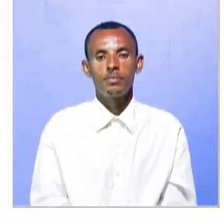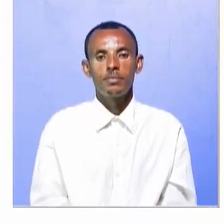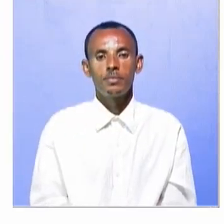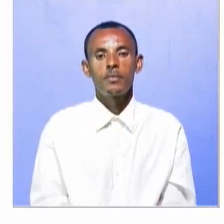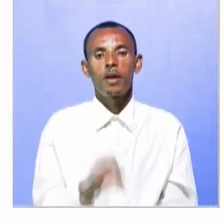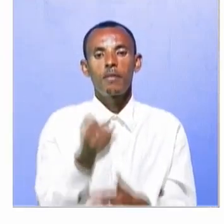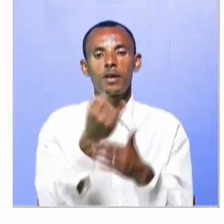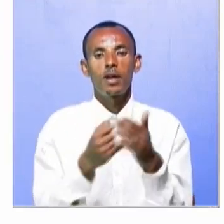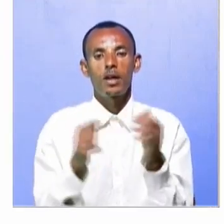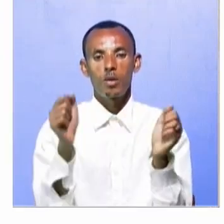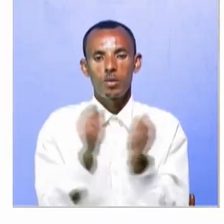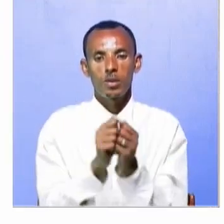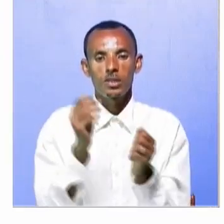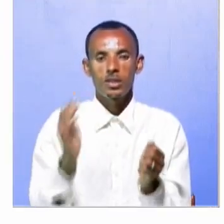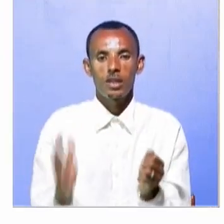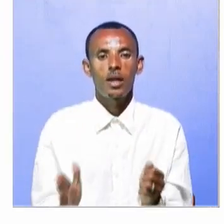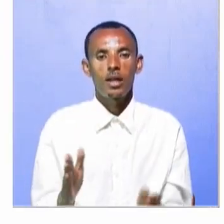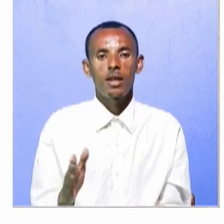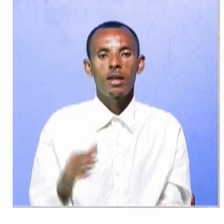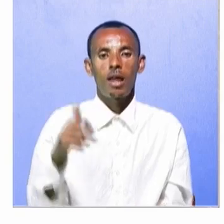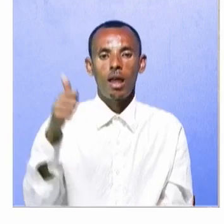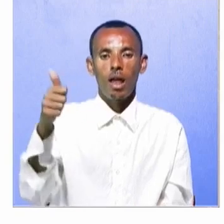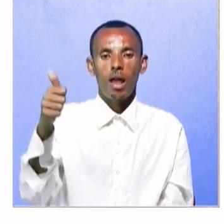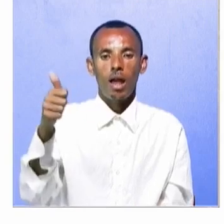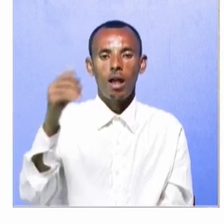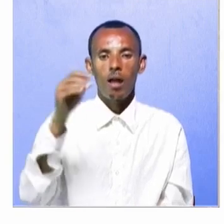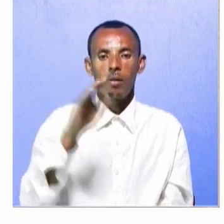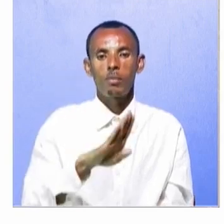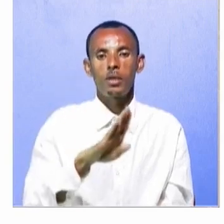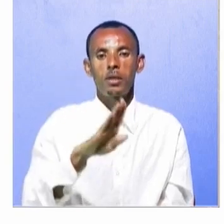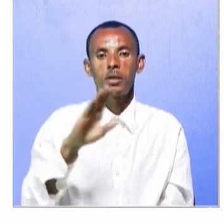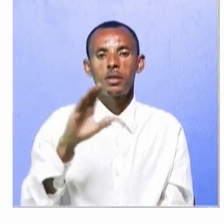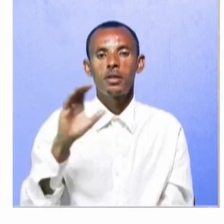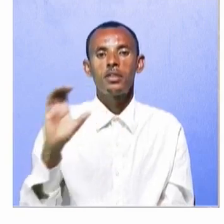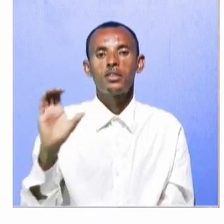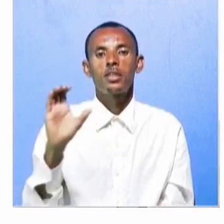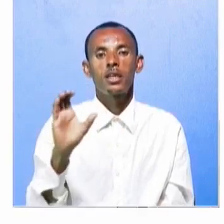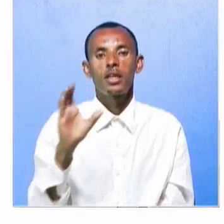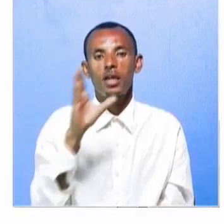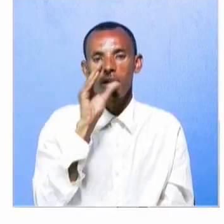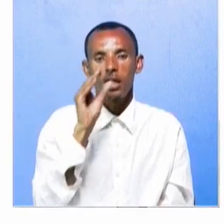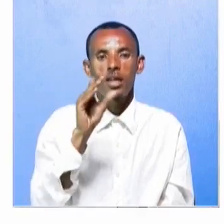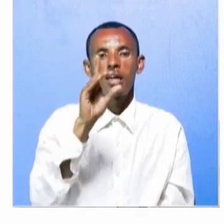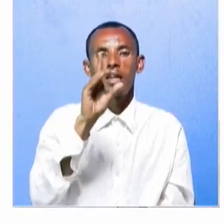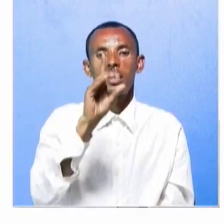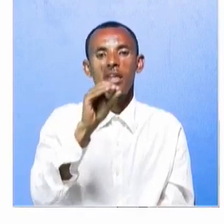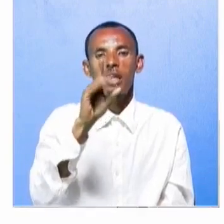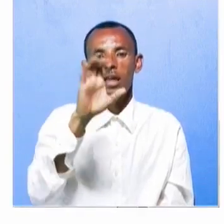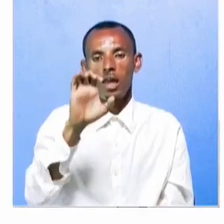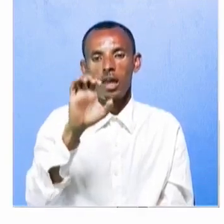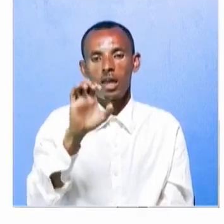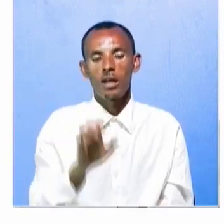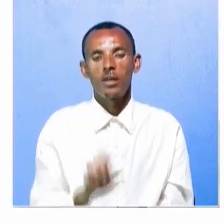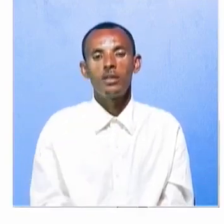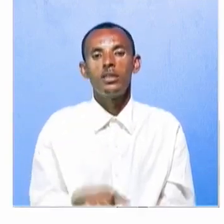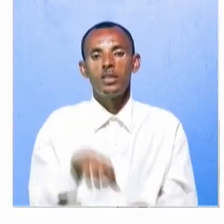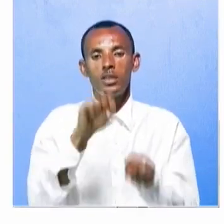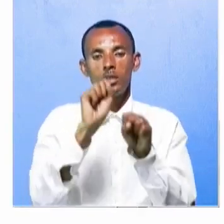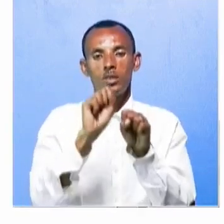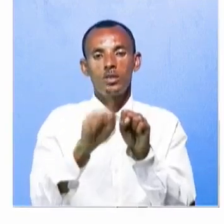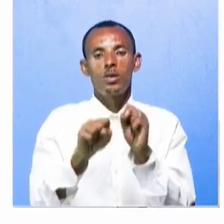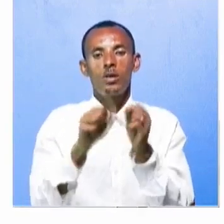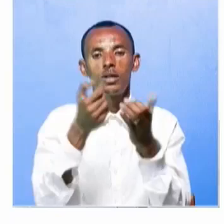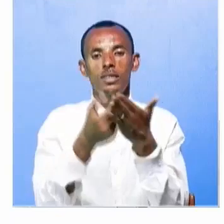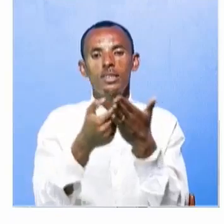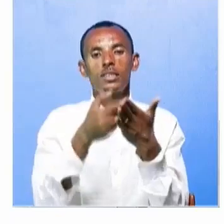Say this is A, this is B, this is C, D, E. Okay. So in